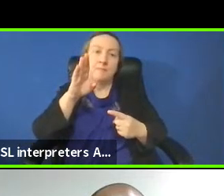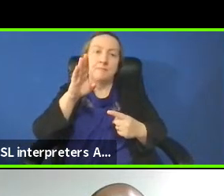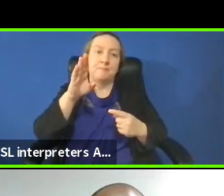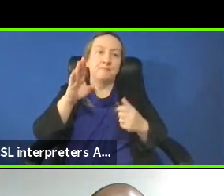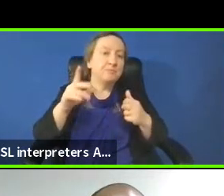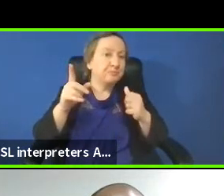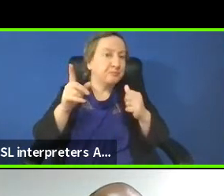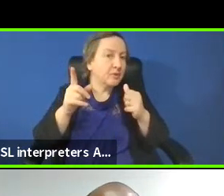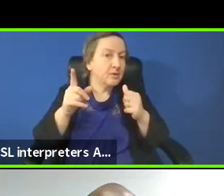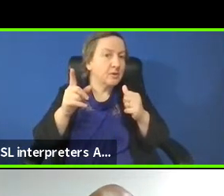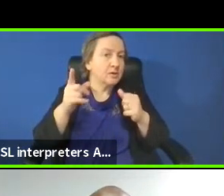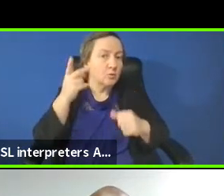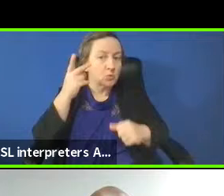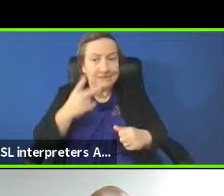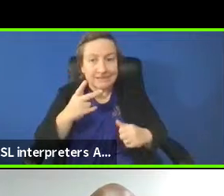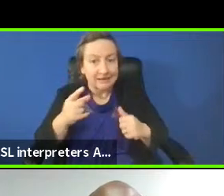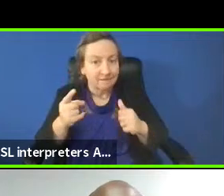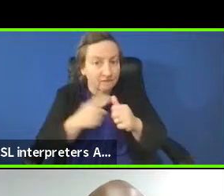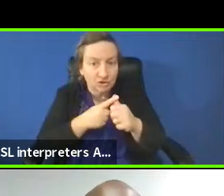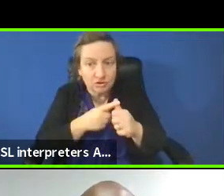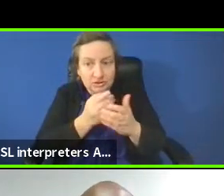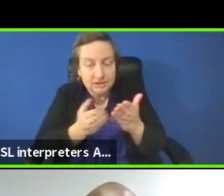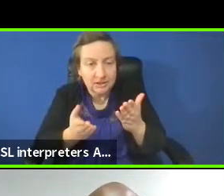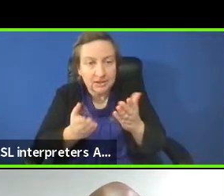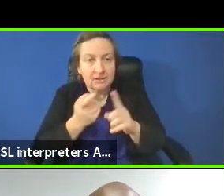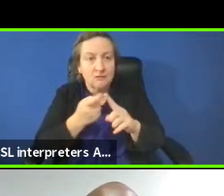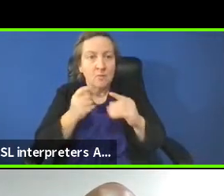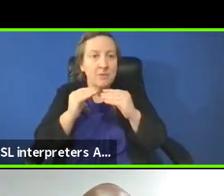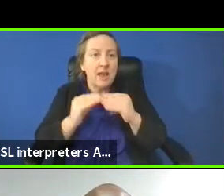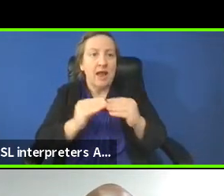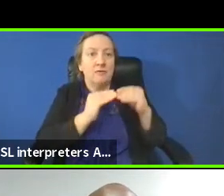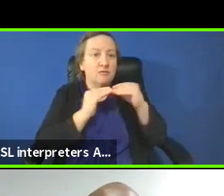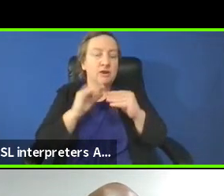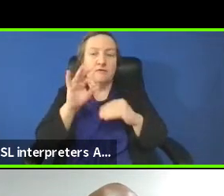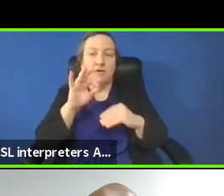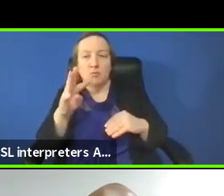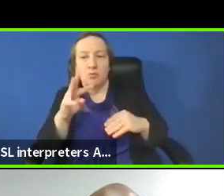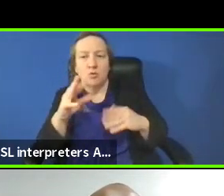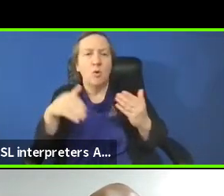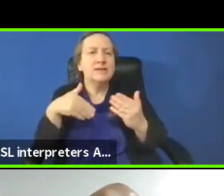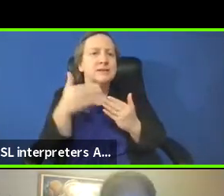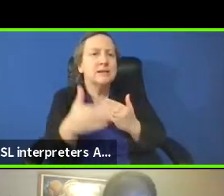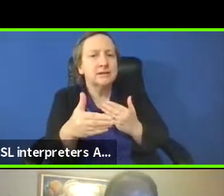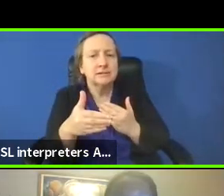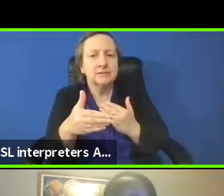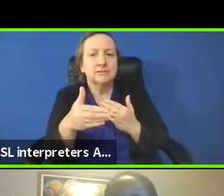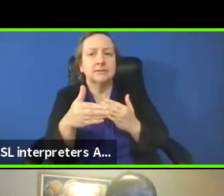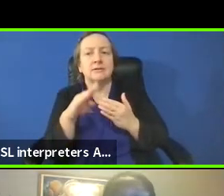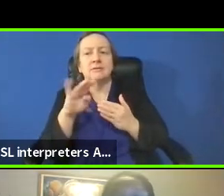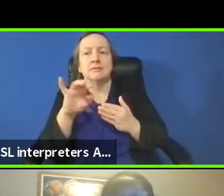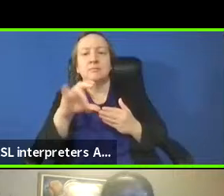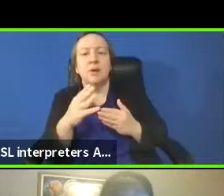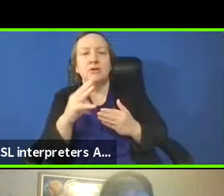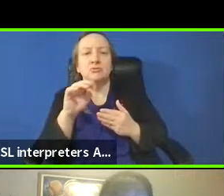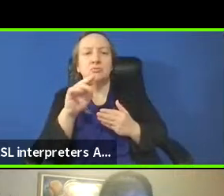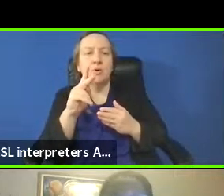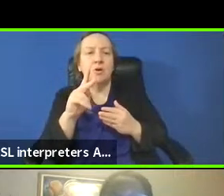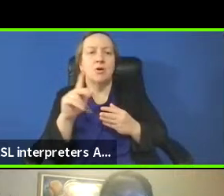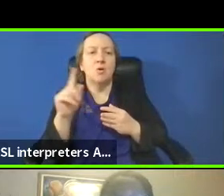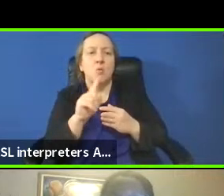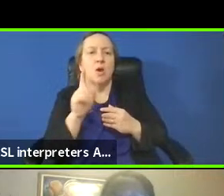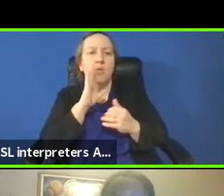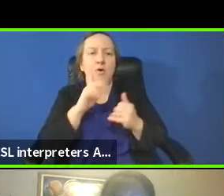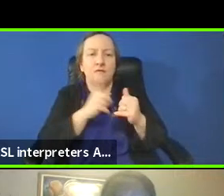first thing that we're going to see come out of the equity framework? Like, what's our next benchmark, or where will it first